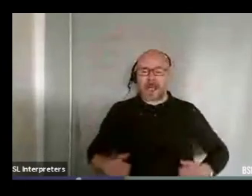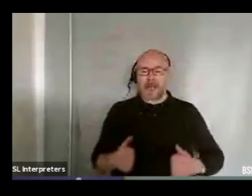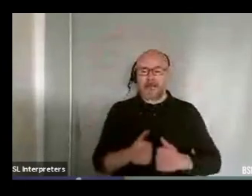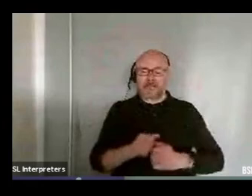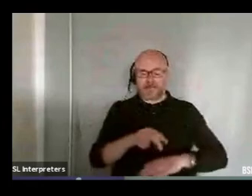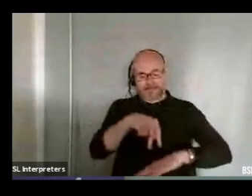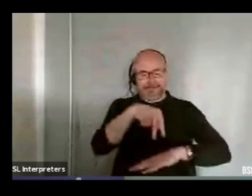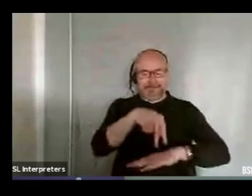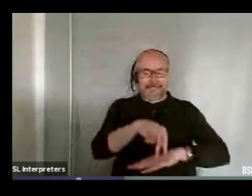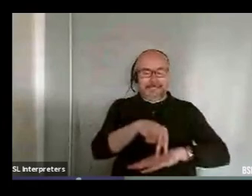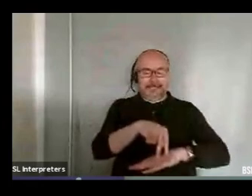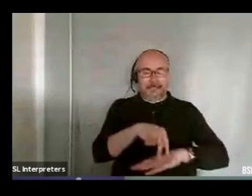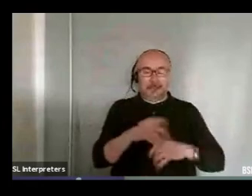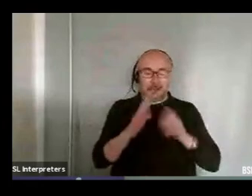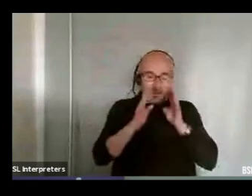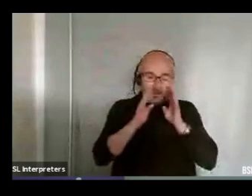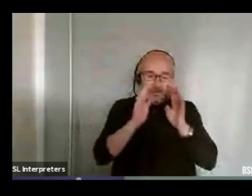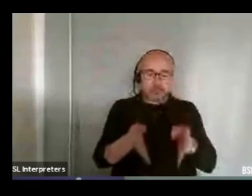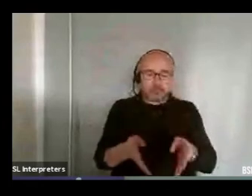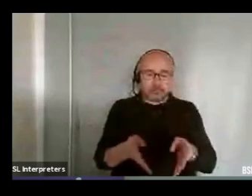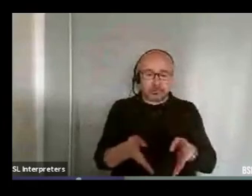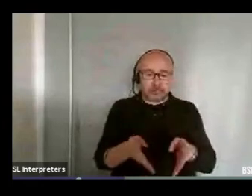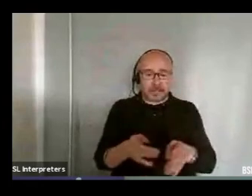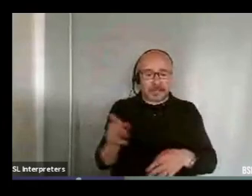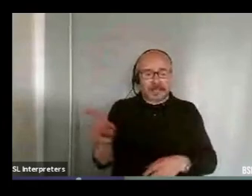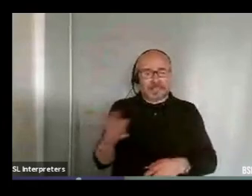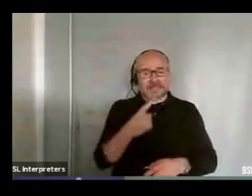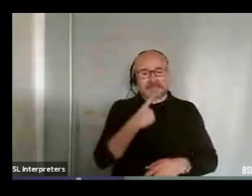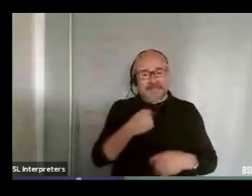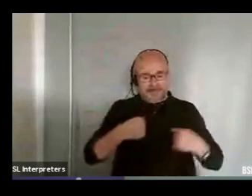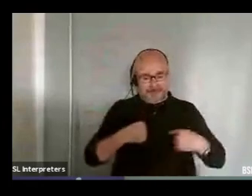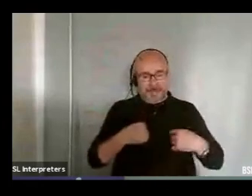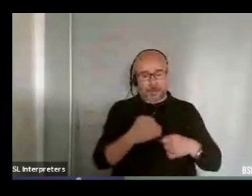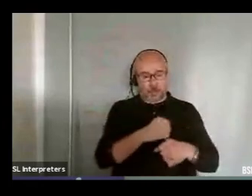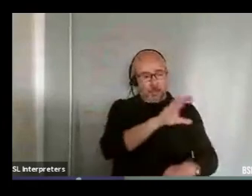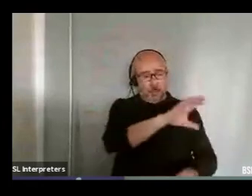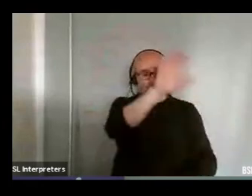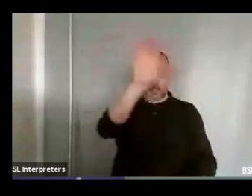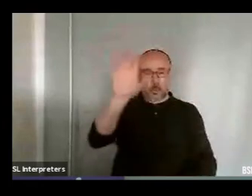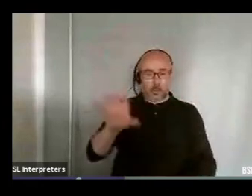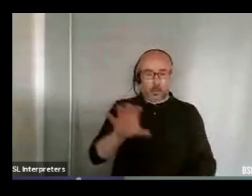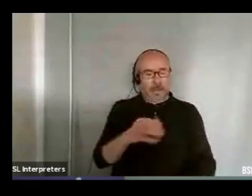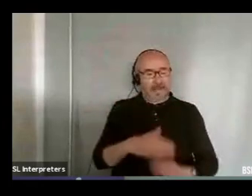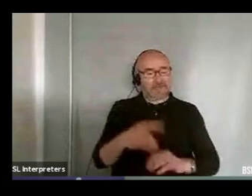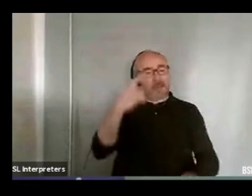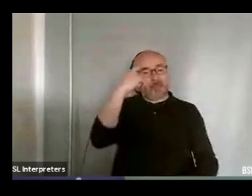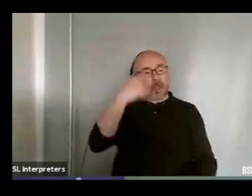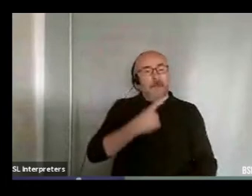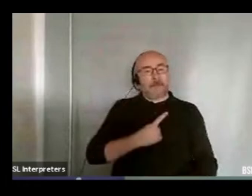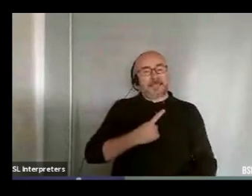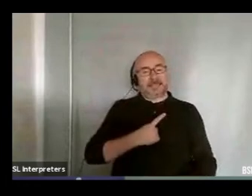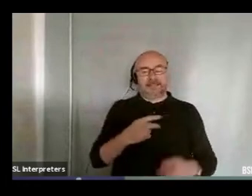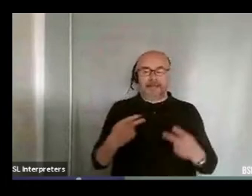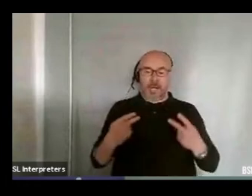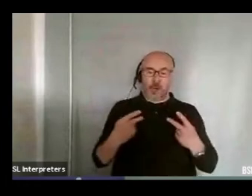birthday celebration, and she cried. She said, "I've never thought about myself as an artist, you know." She said, "I always just did this